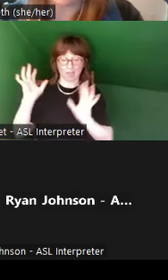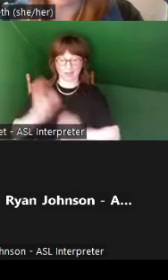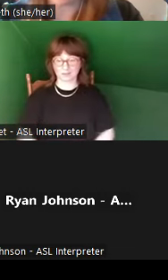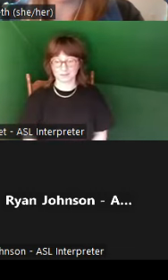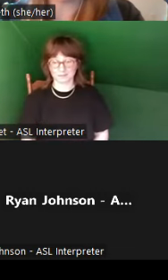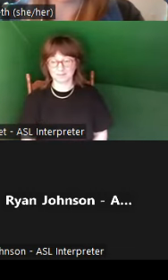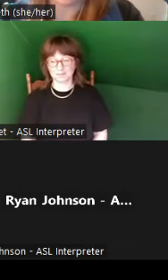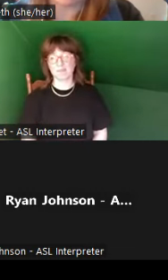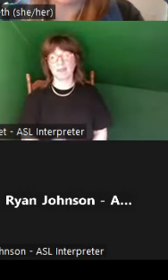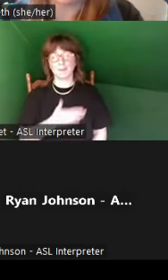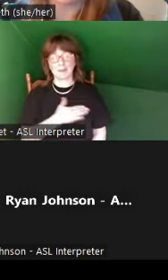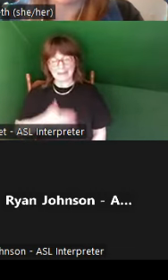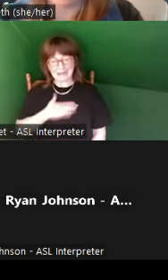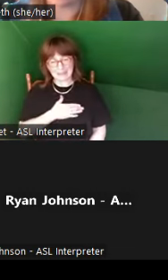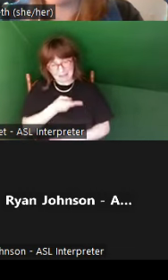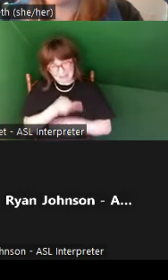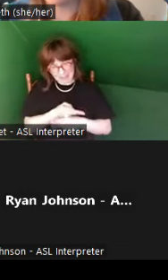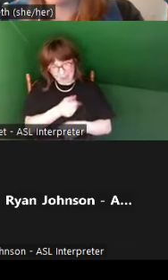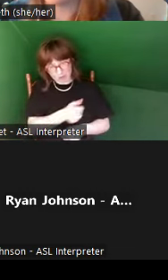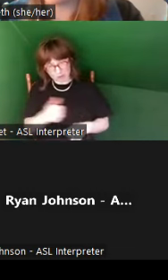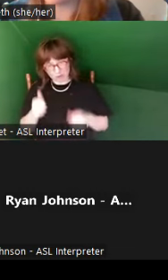Please take care of yourselves. Again, this is